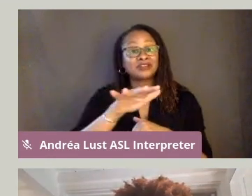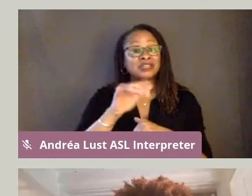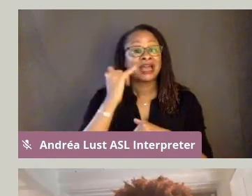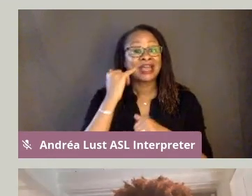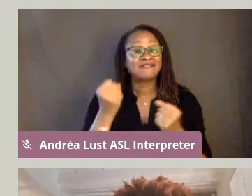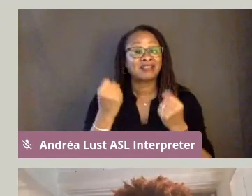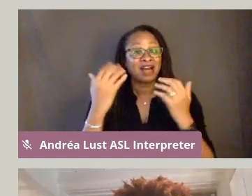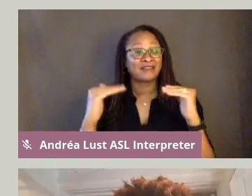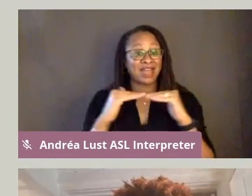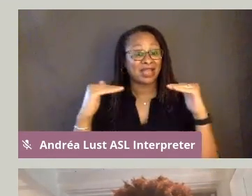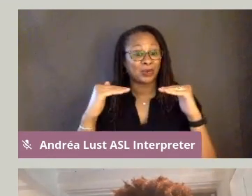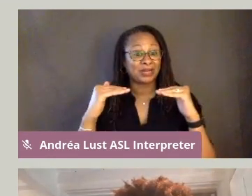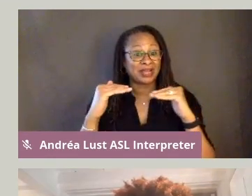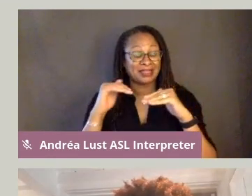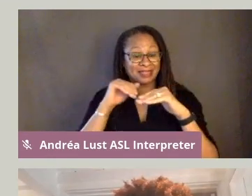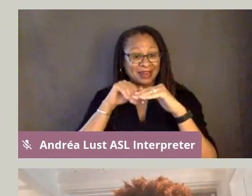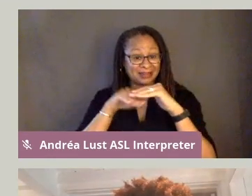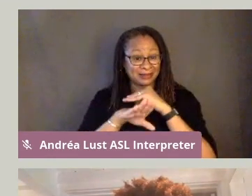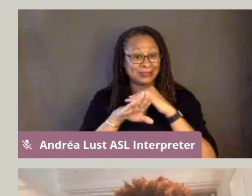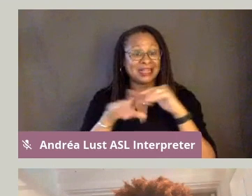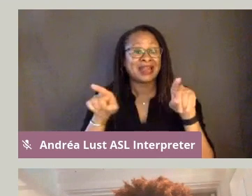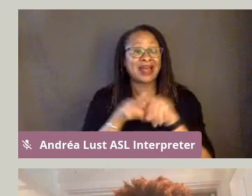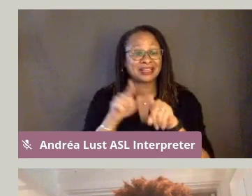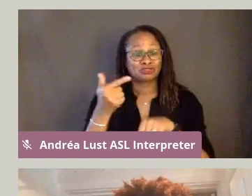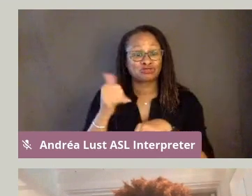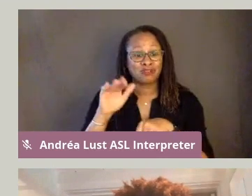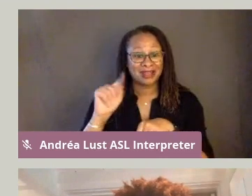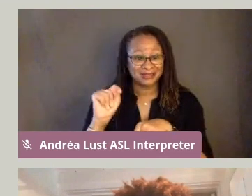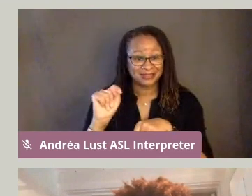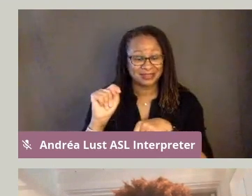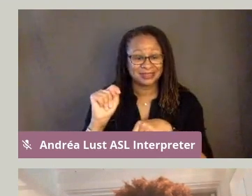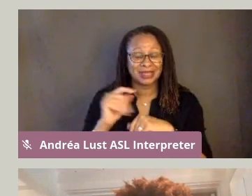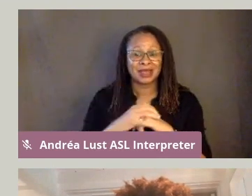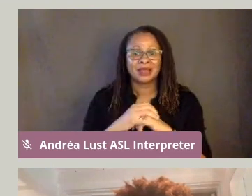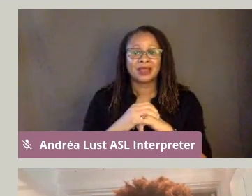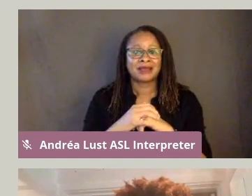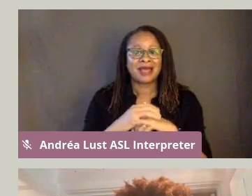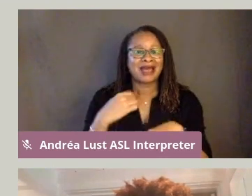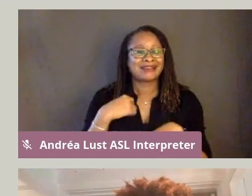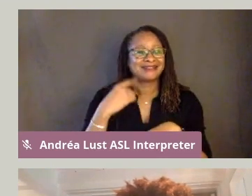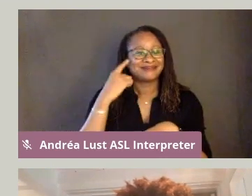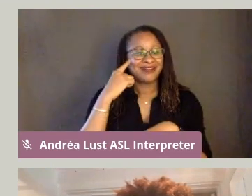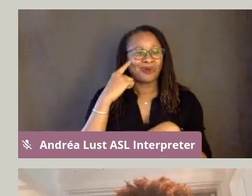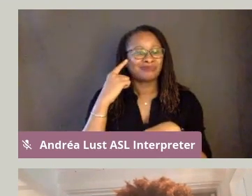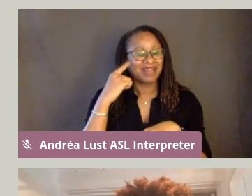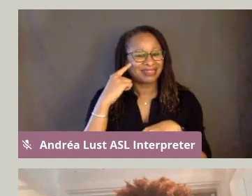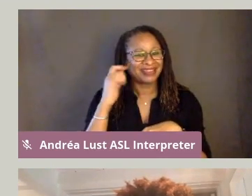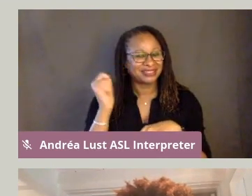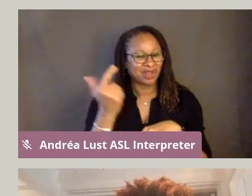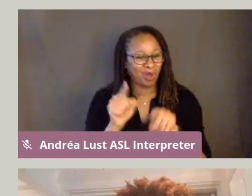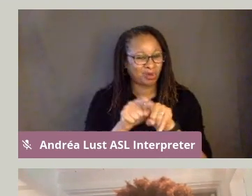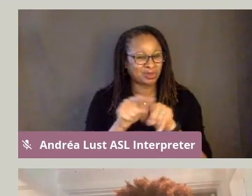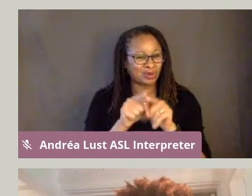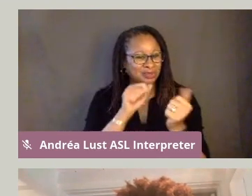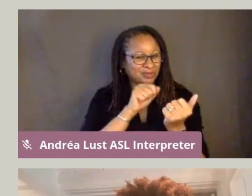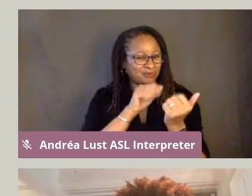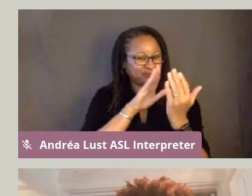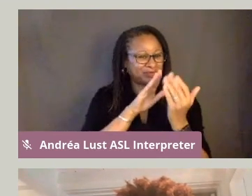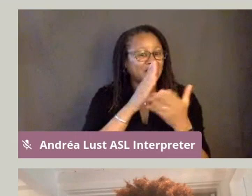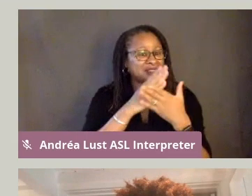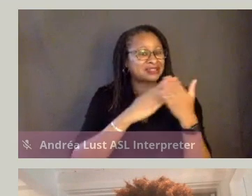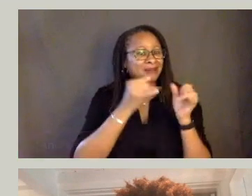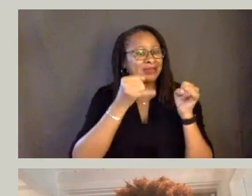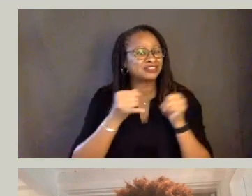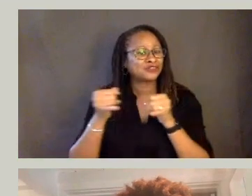of the equity that's come into the space has come in as grants. I think it also hits it's a tension where some